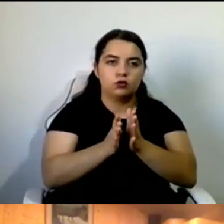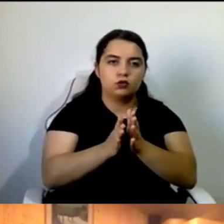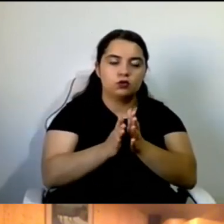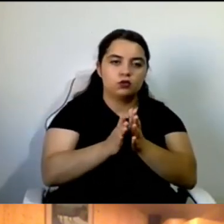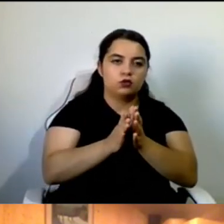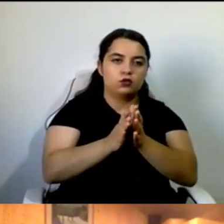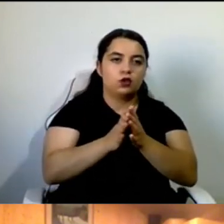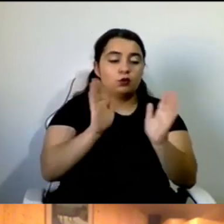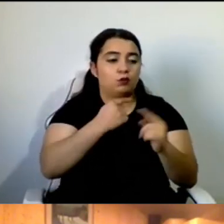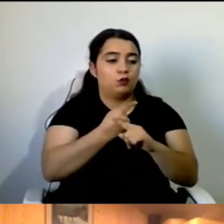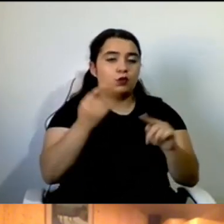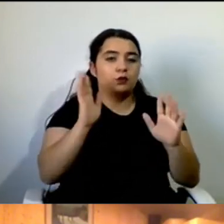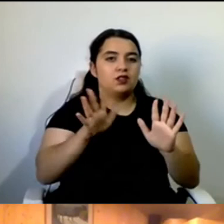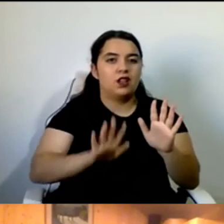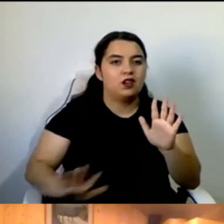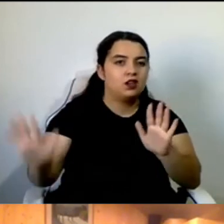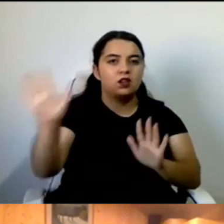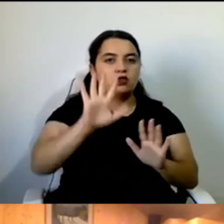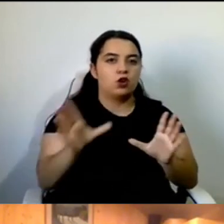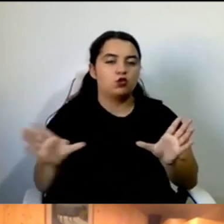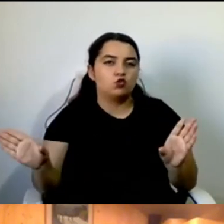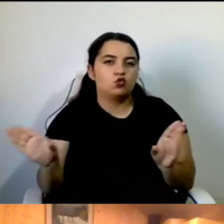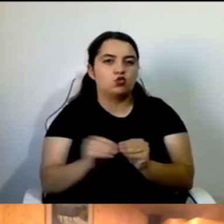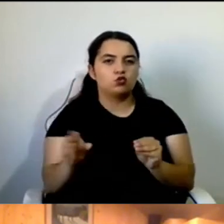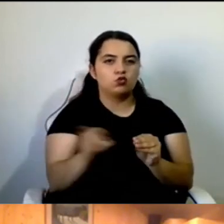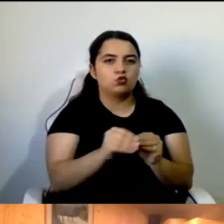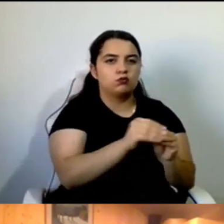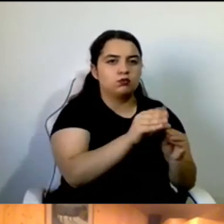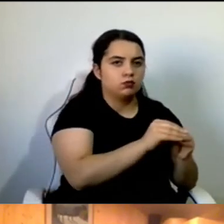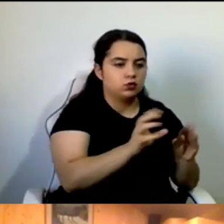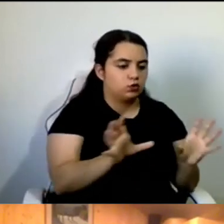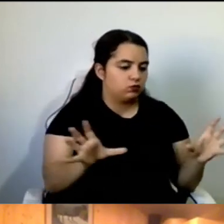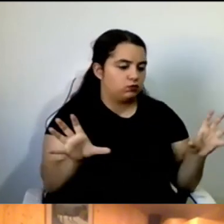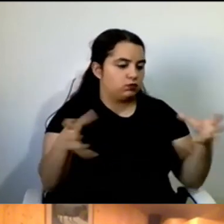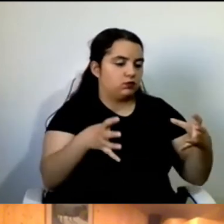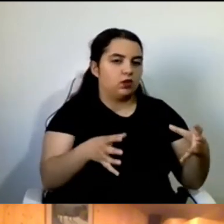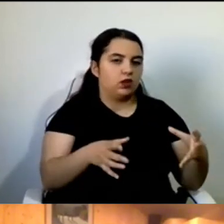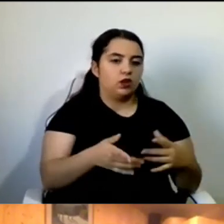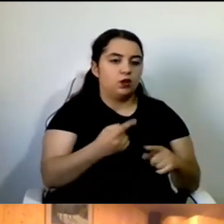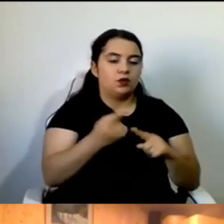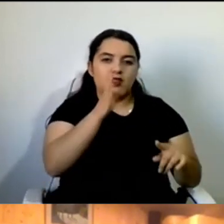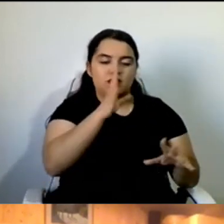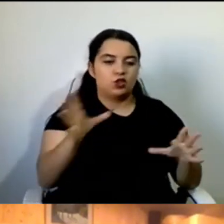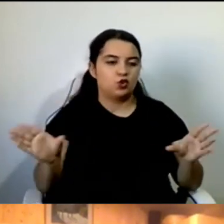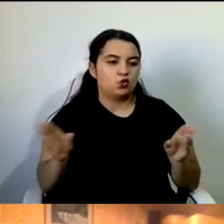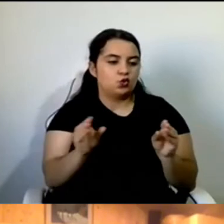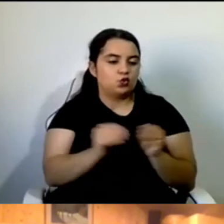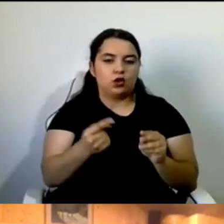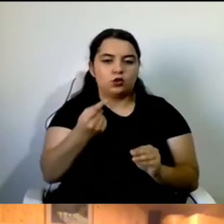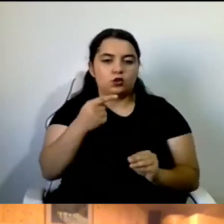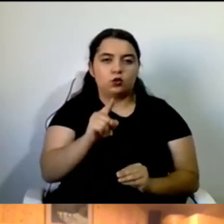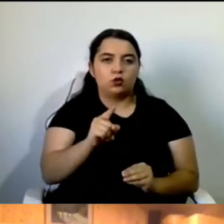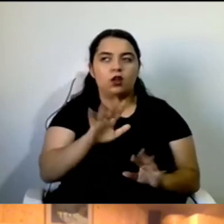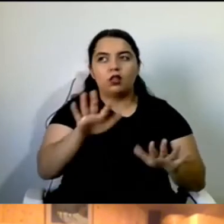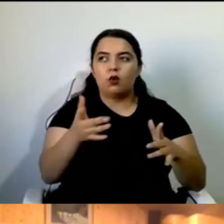a prisoner to your neighbors in a way. And the municipalities have more or less